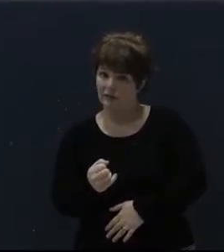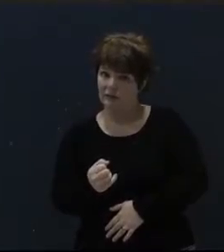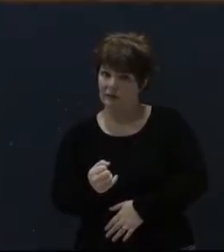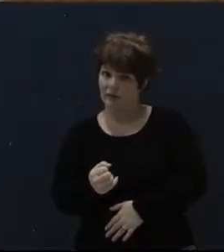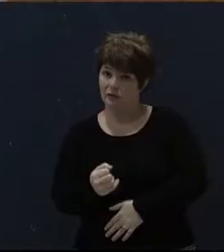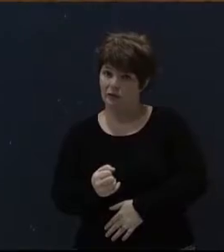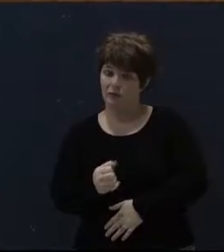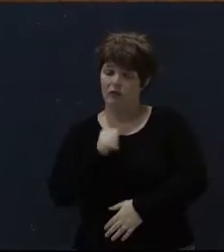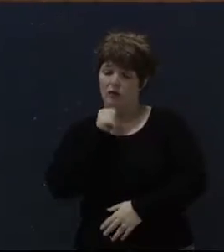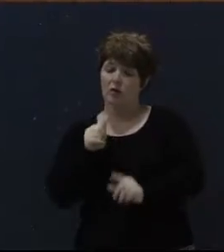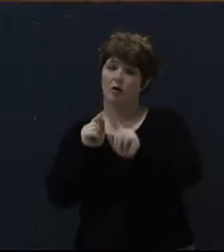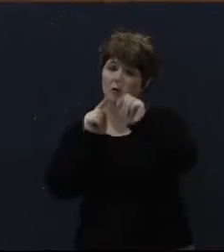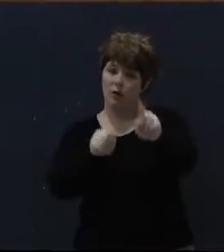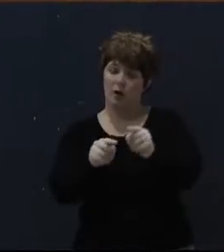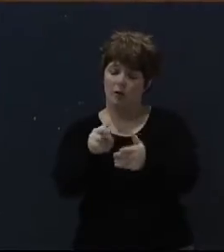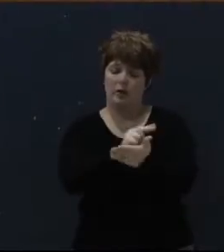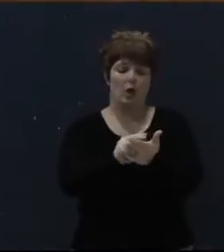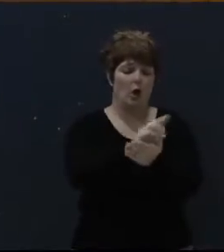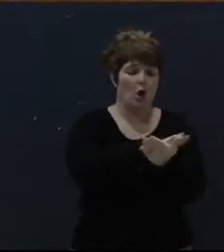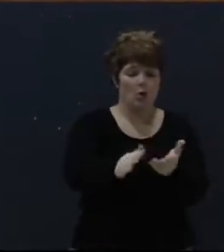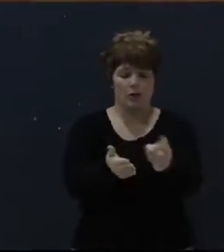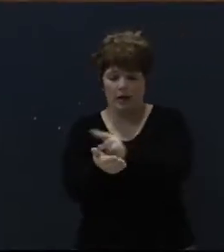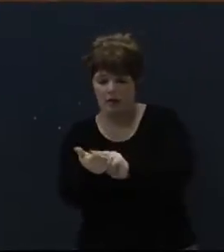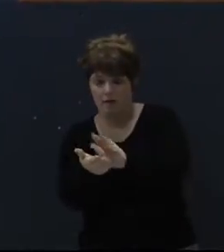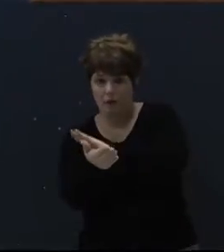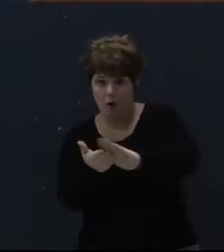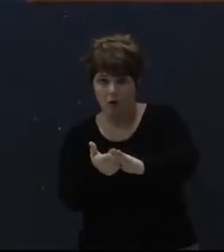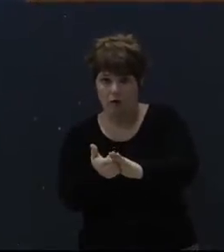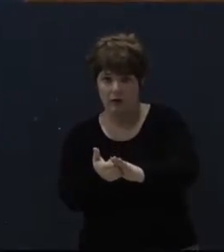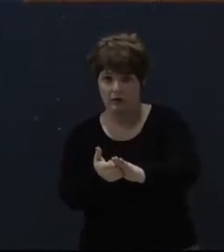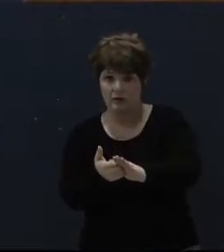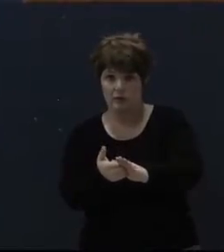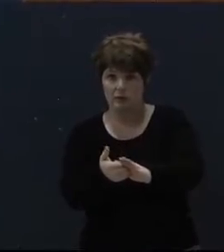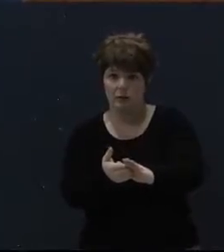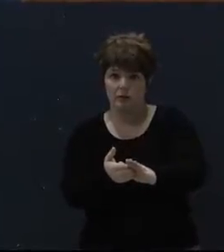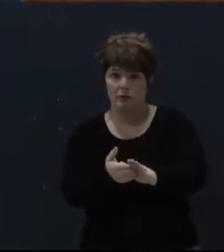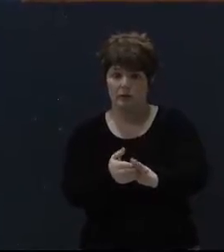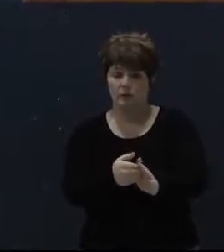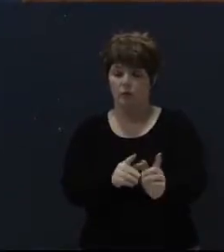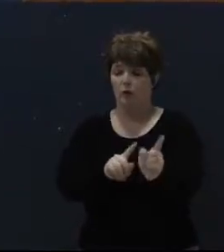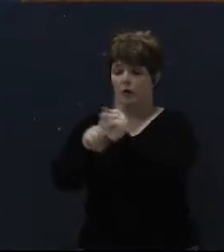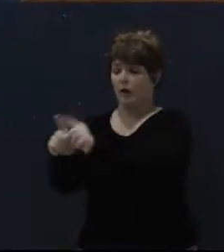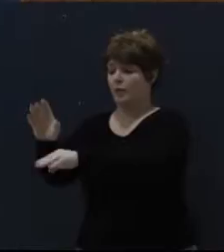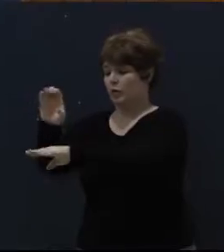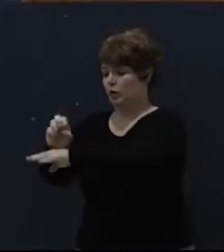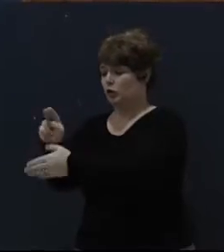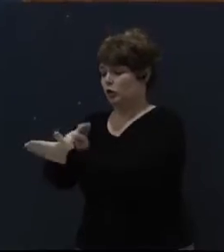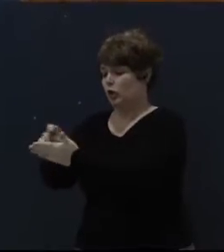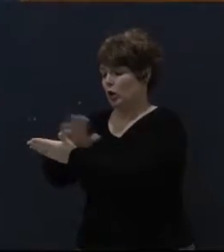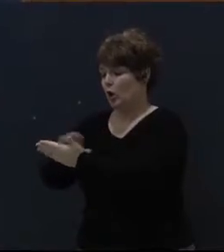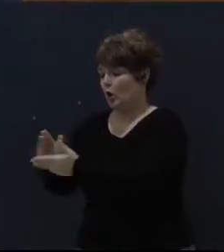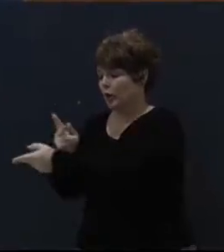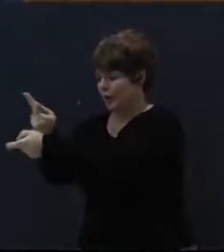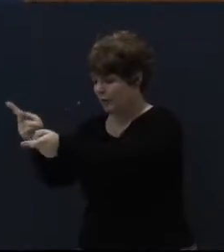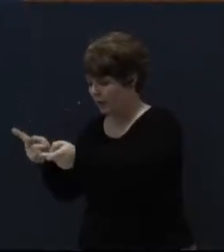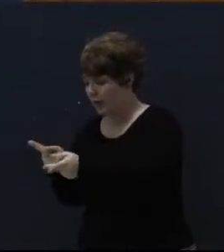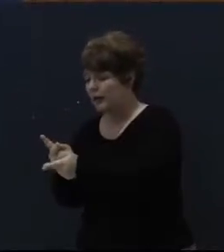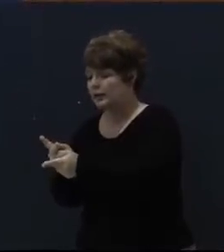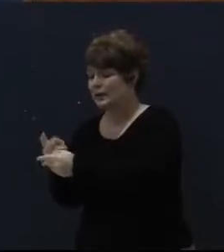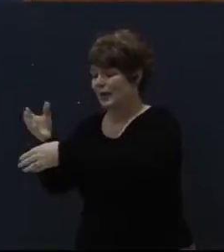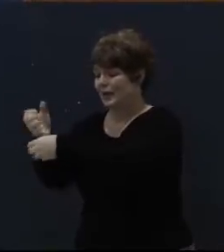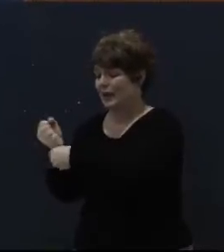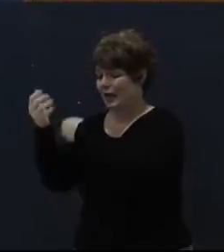You're not going to get back in the holy holies unless you come into the church in the holy place and partake of the